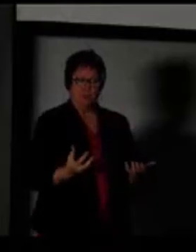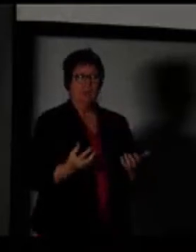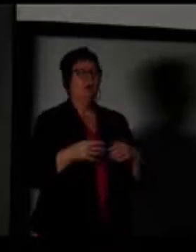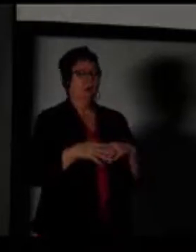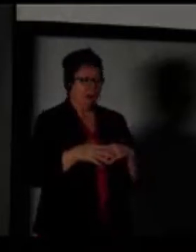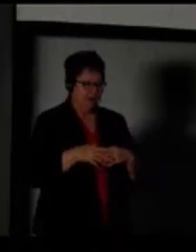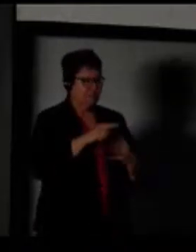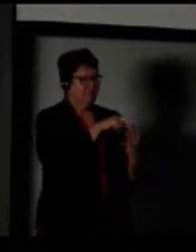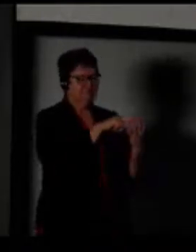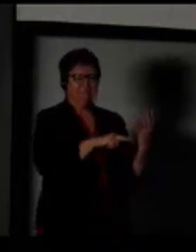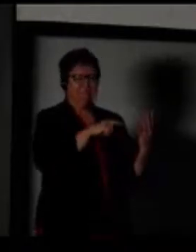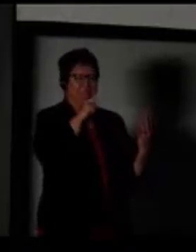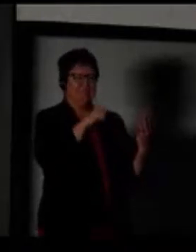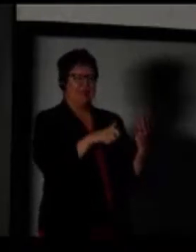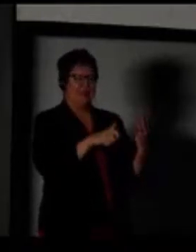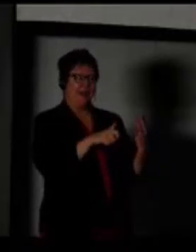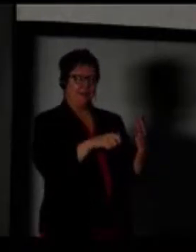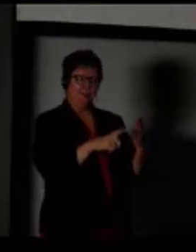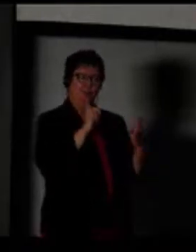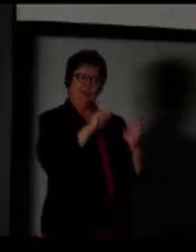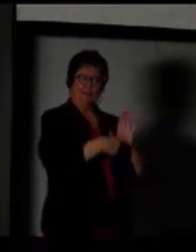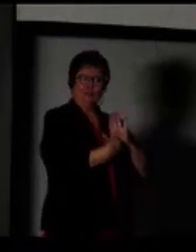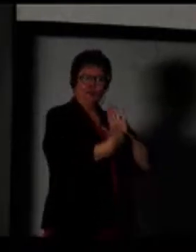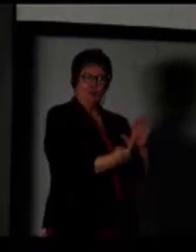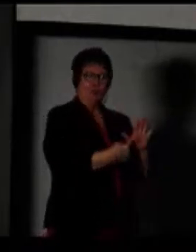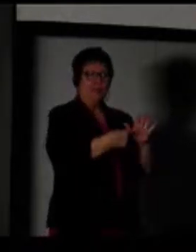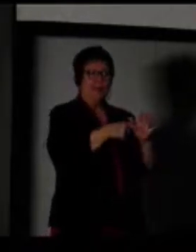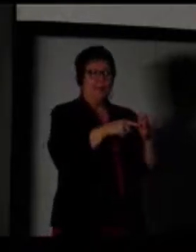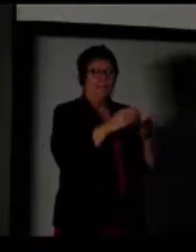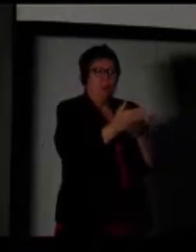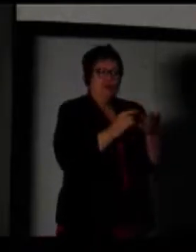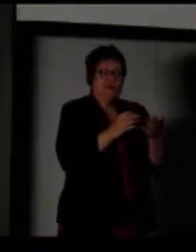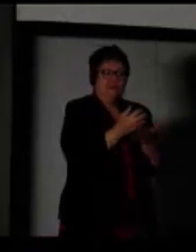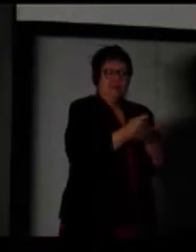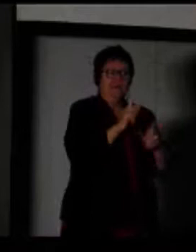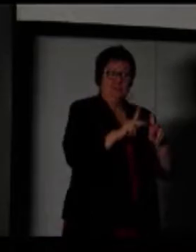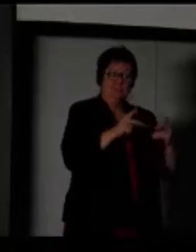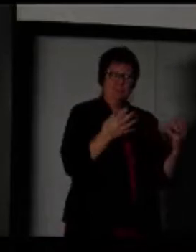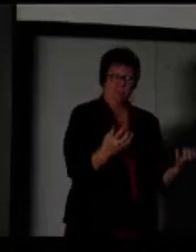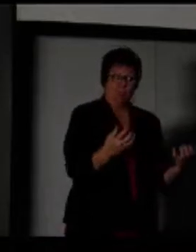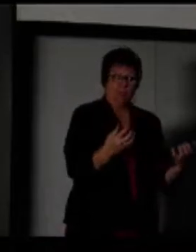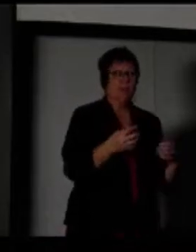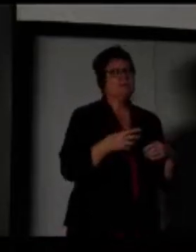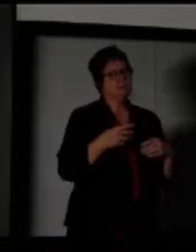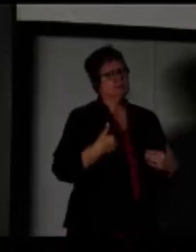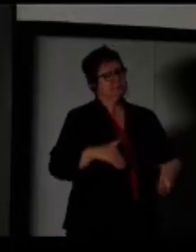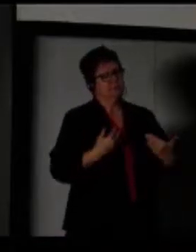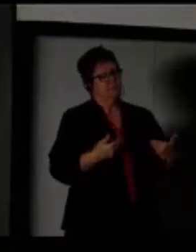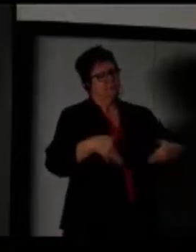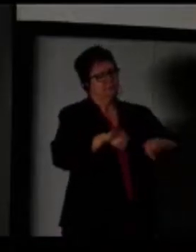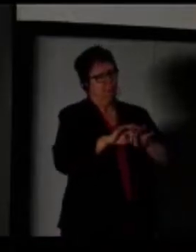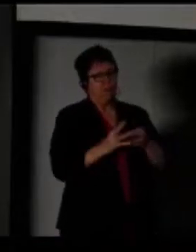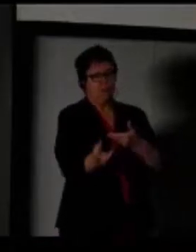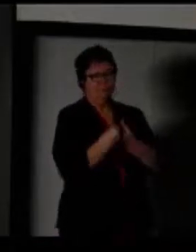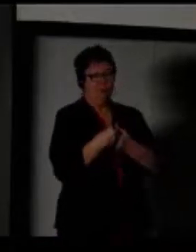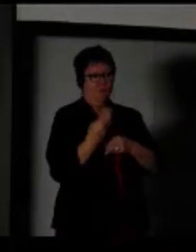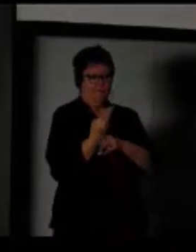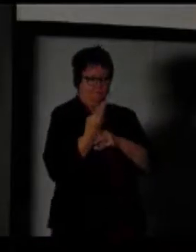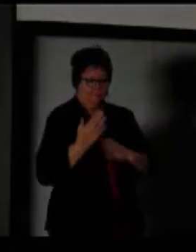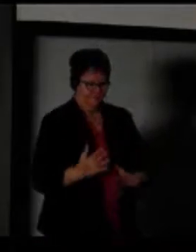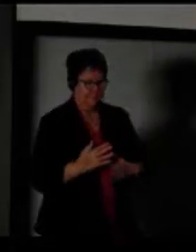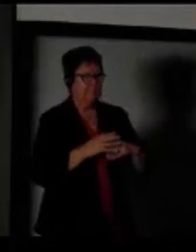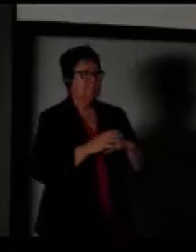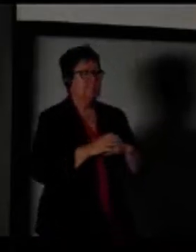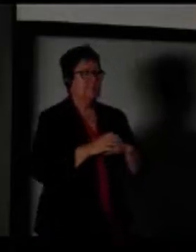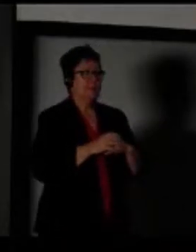weren't highlighting parts of the collection that folks wanted. So involving the guests, I think, is very important, and I think it's also important